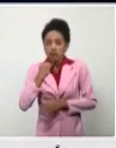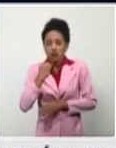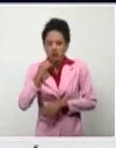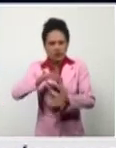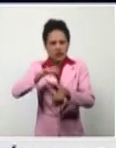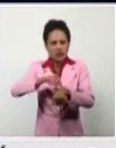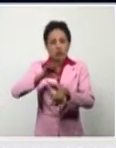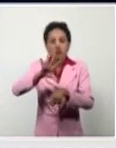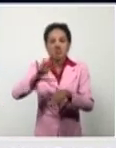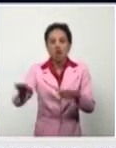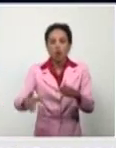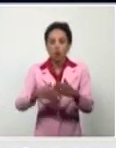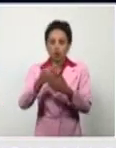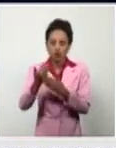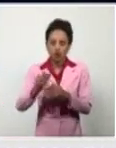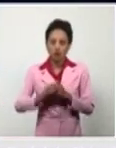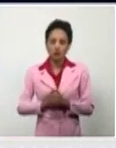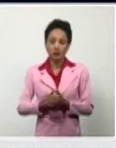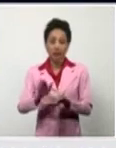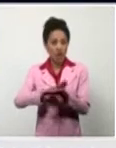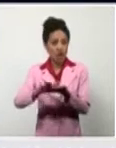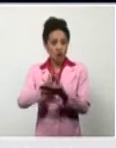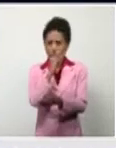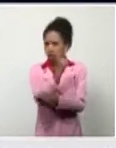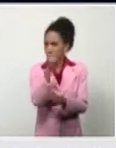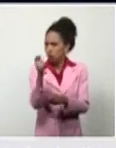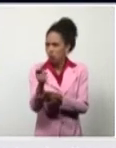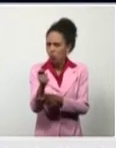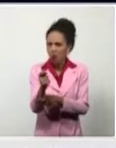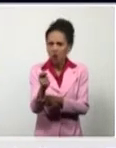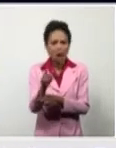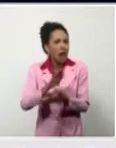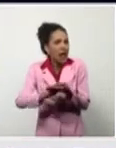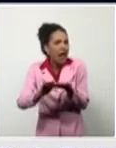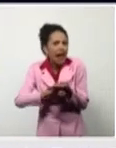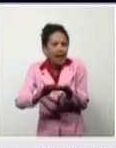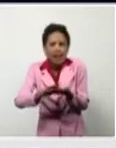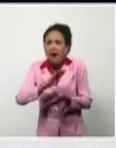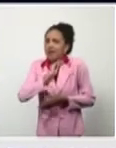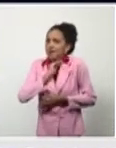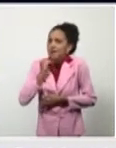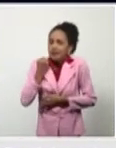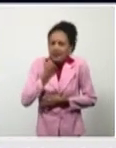them had symptoms of COVID-19 on the day of the workshop.